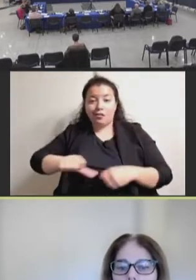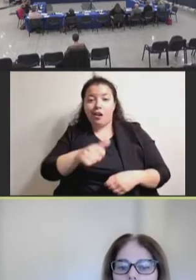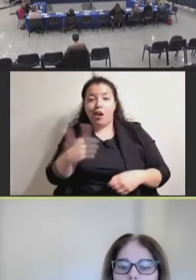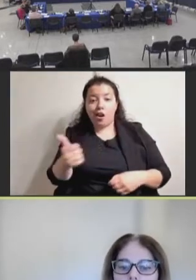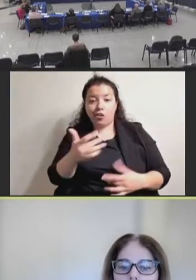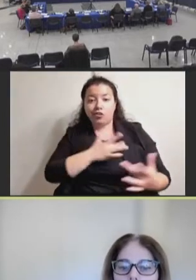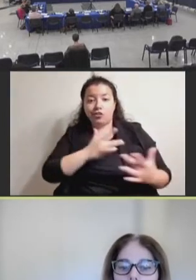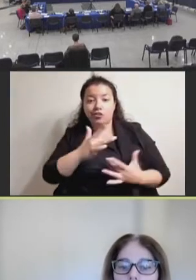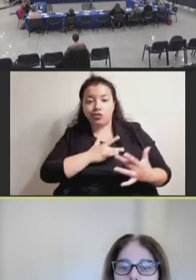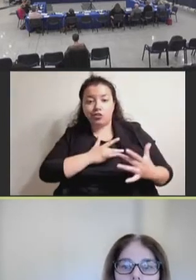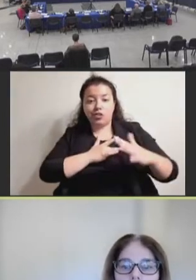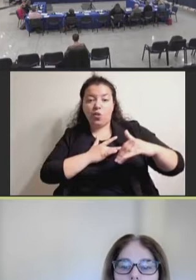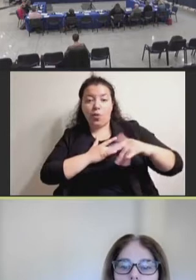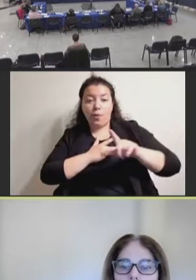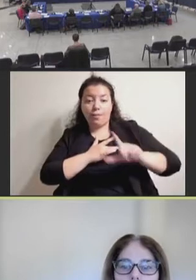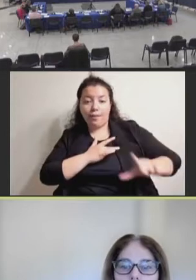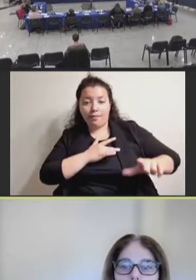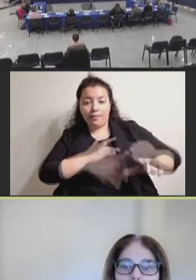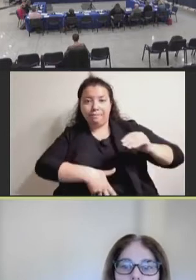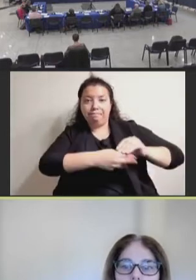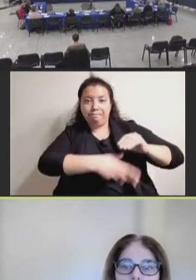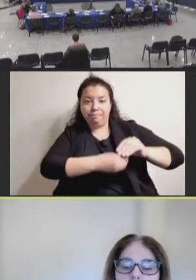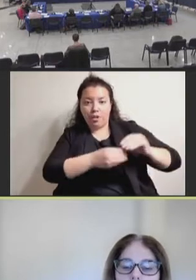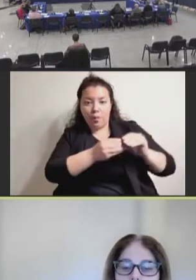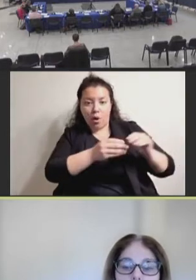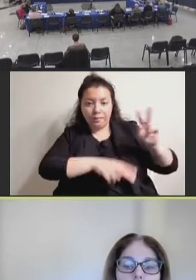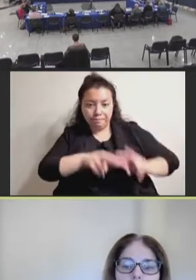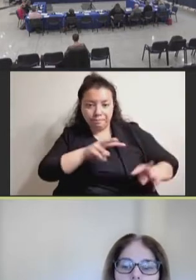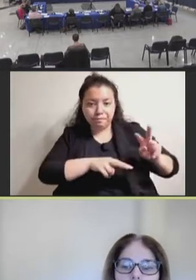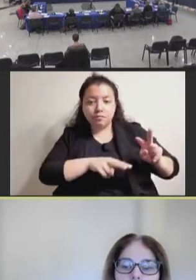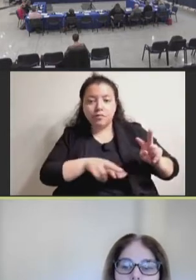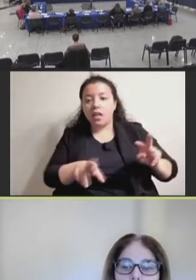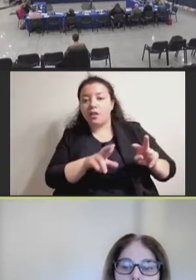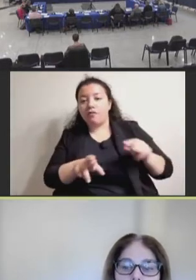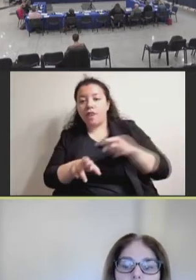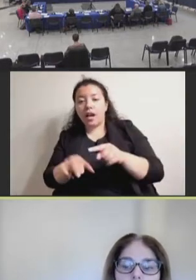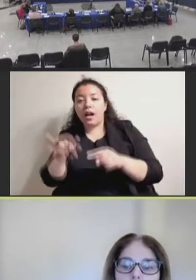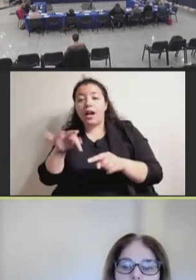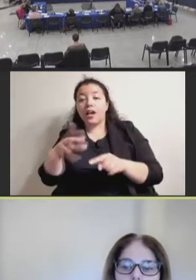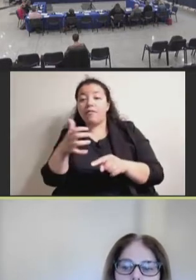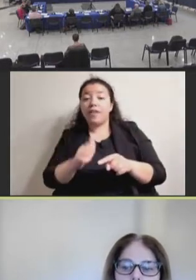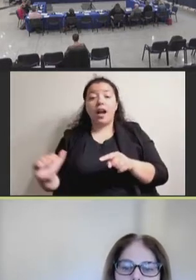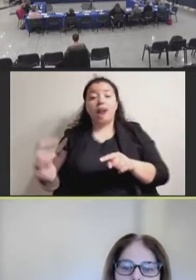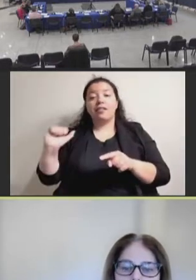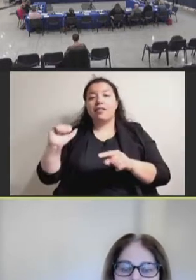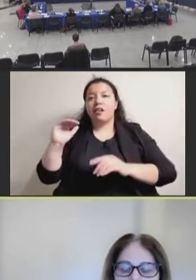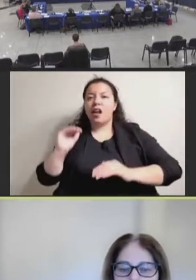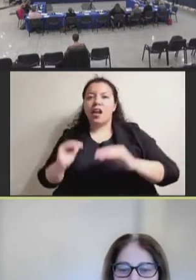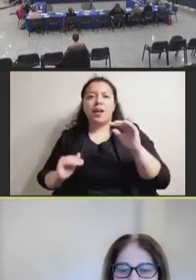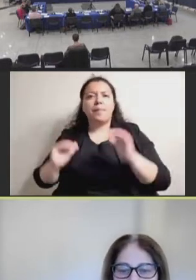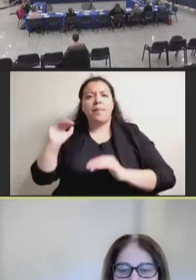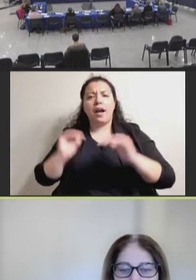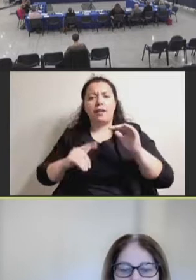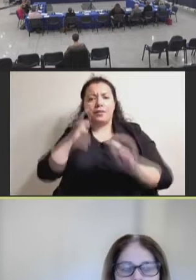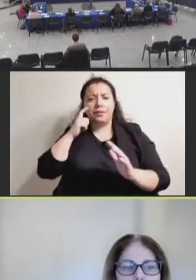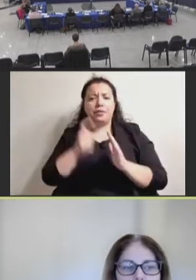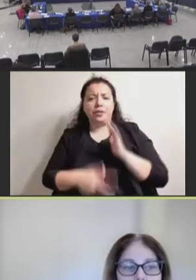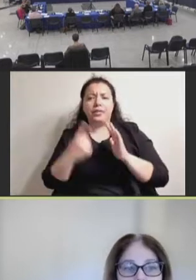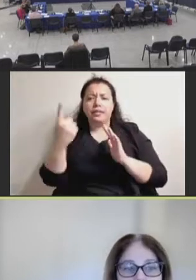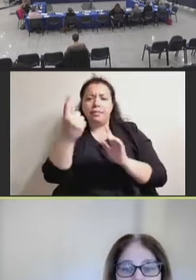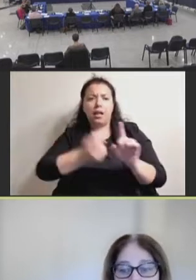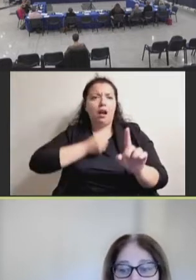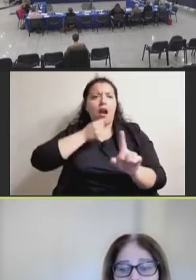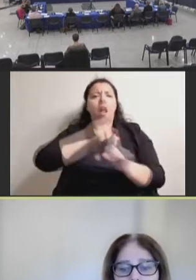are we always include outcomes for which there's any hint of an imbalance in phase 3 clinical trials. In this case, you can see those 2 listed